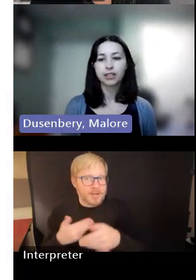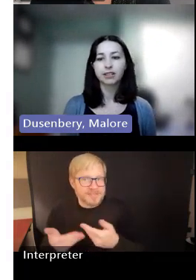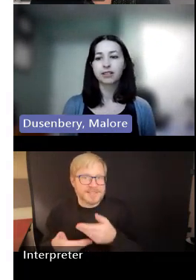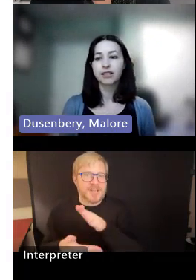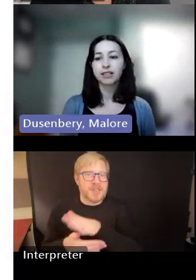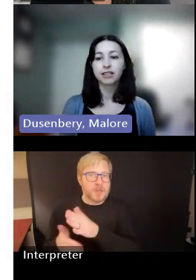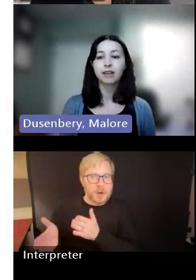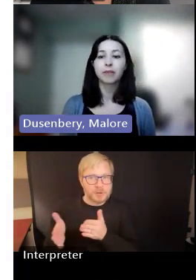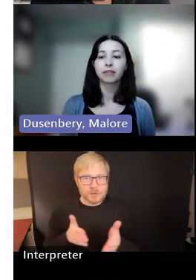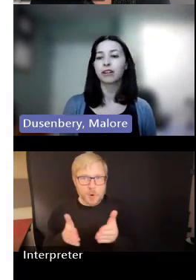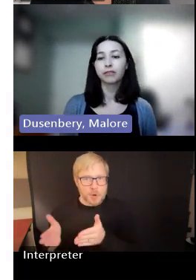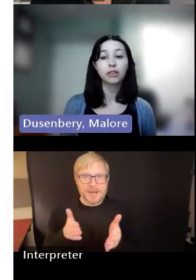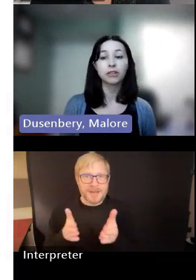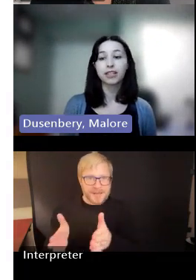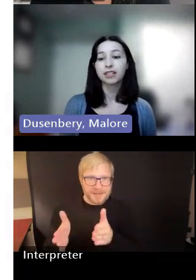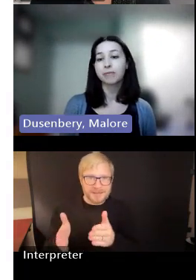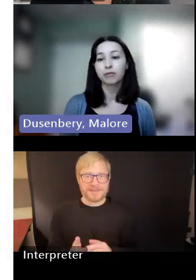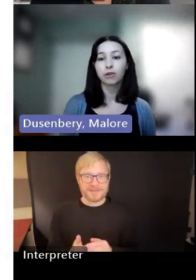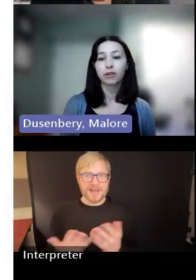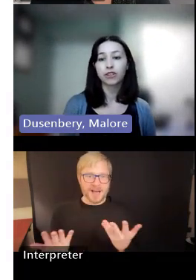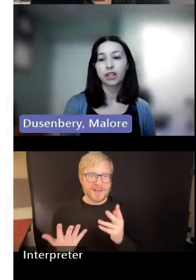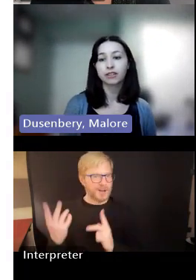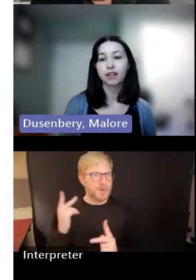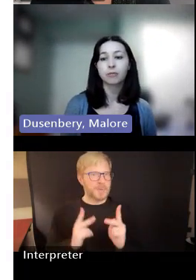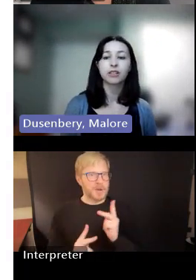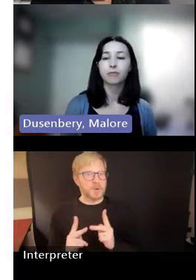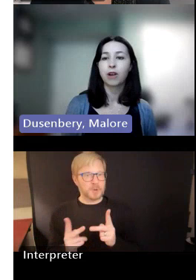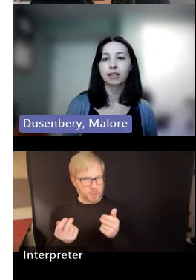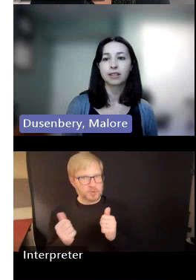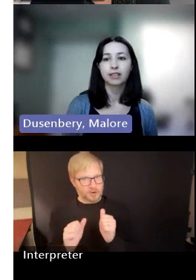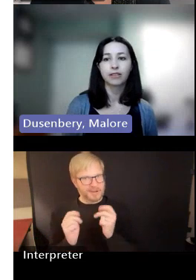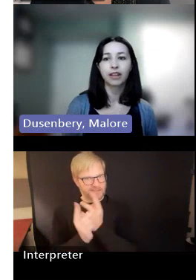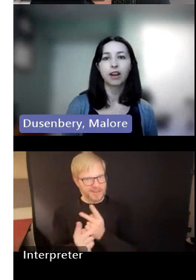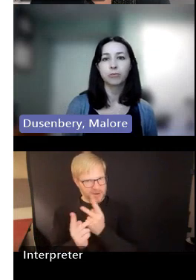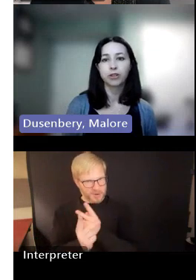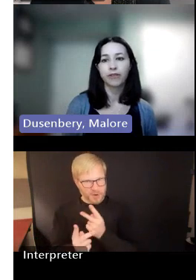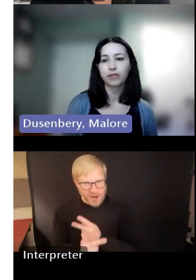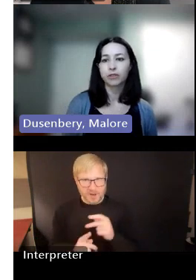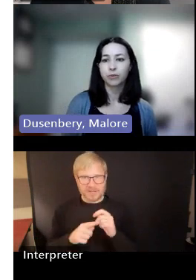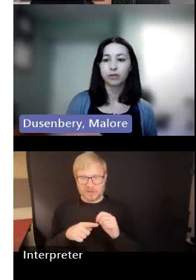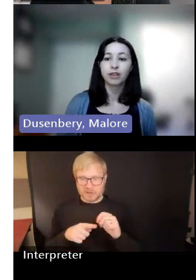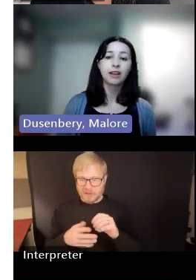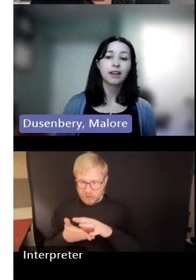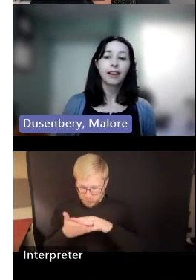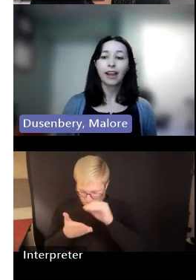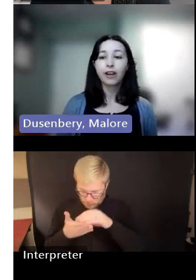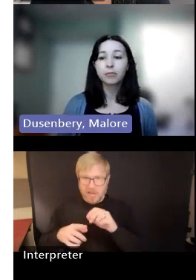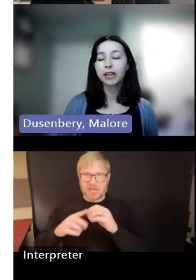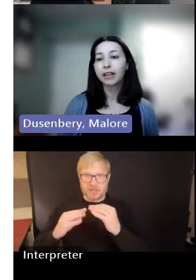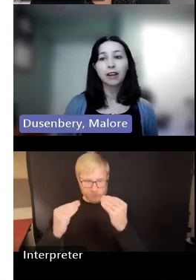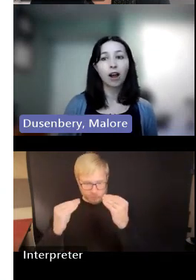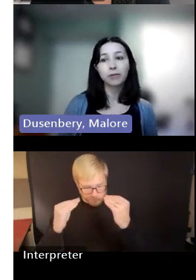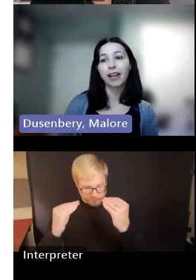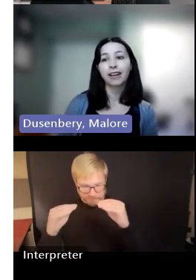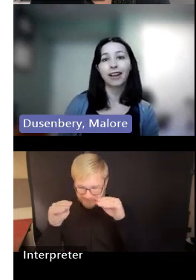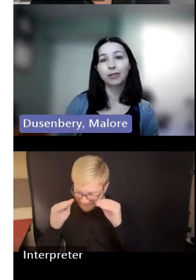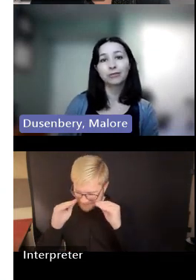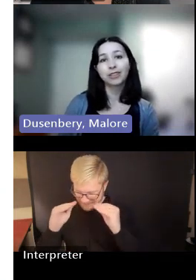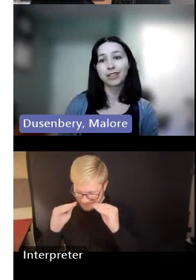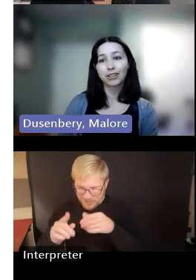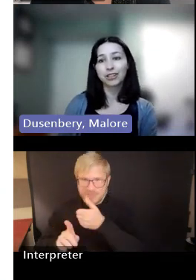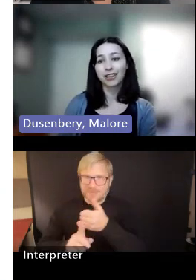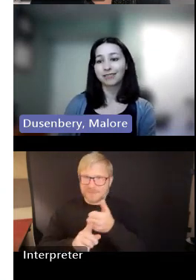on the justice system or legal system and restorative justice options and processes, so they can help survivors with those incredibly